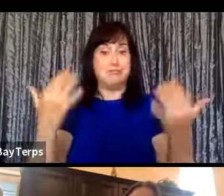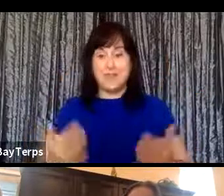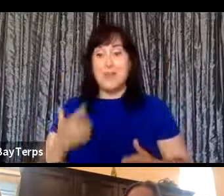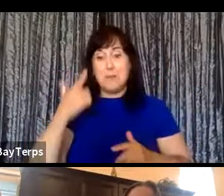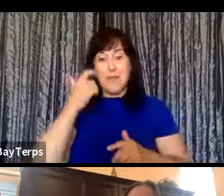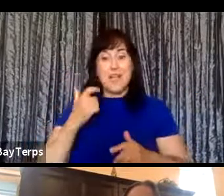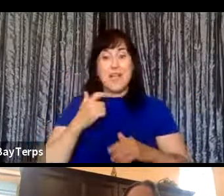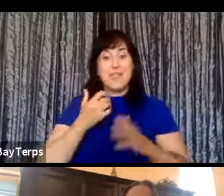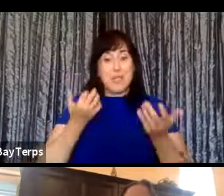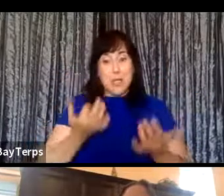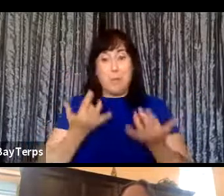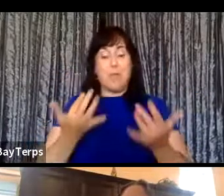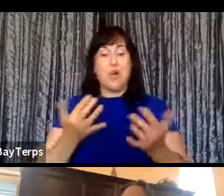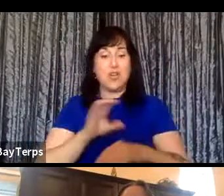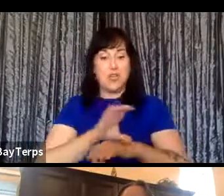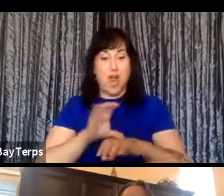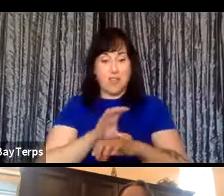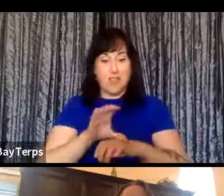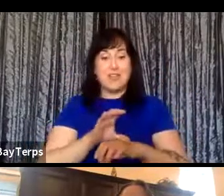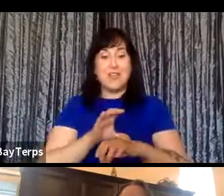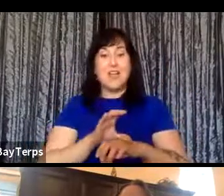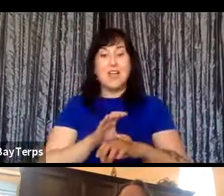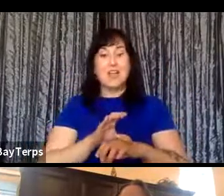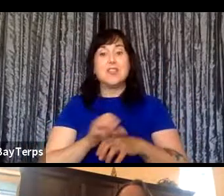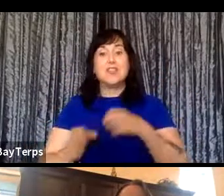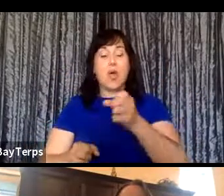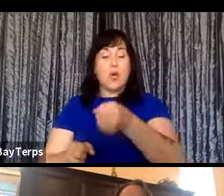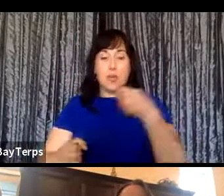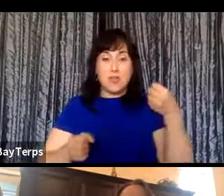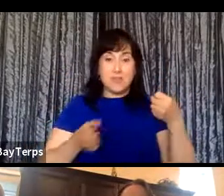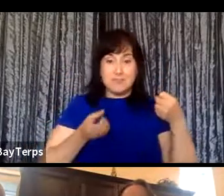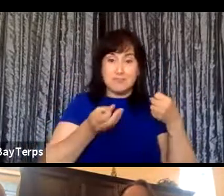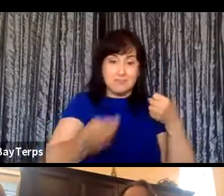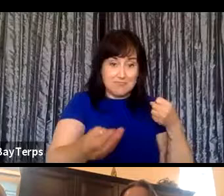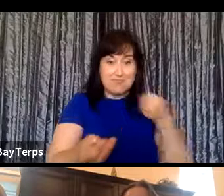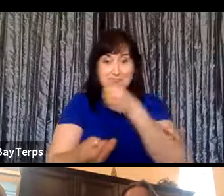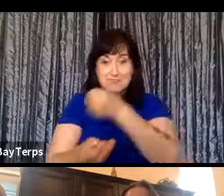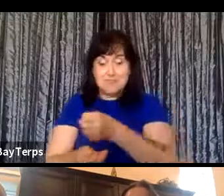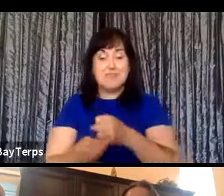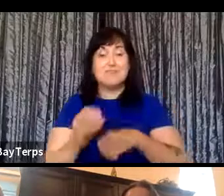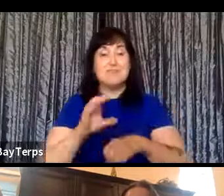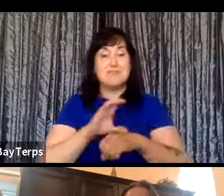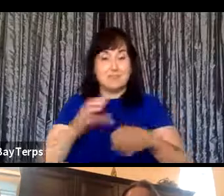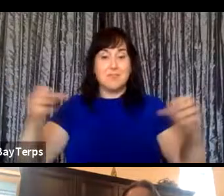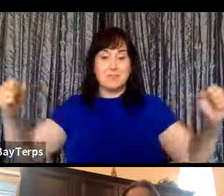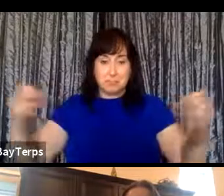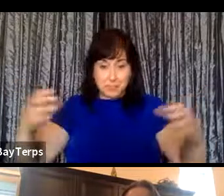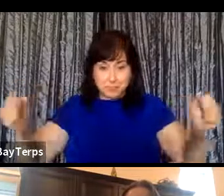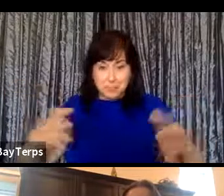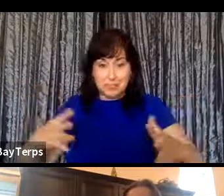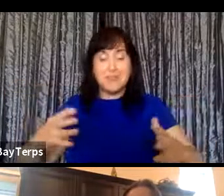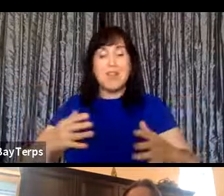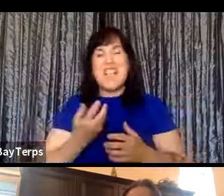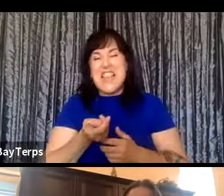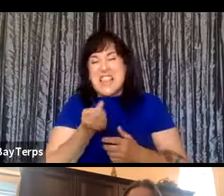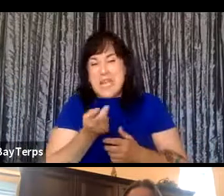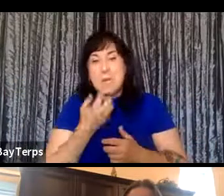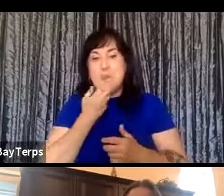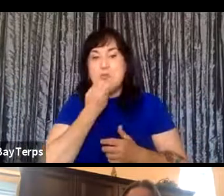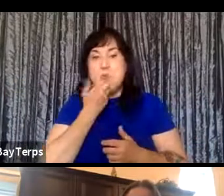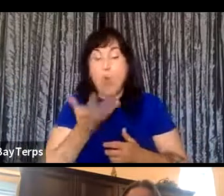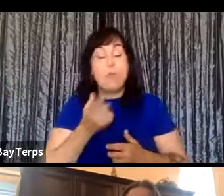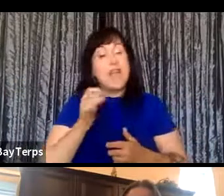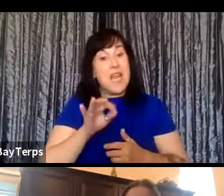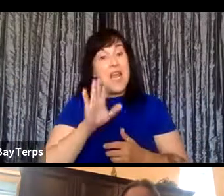So what we're doing is putting it in the microwave, allows a little bit of heat to rise and gets a little bit of that chocolate to get warm. If your chocolate is